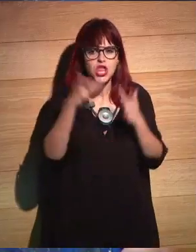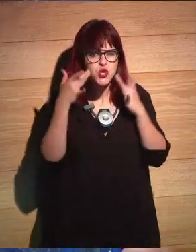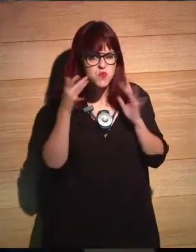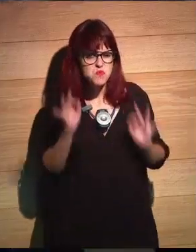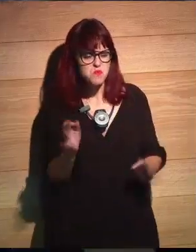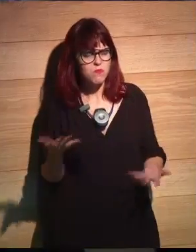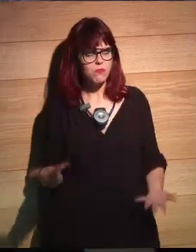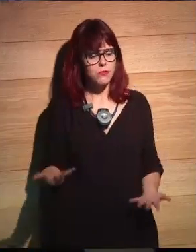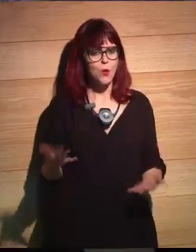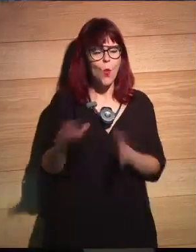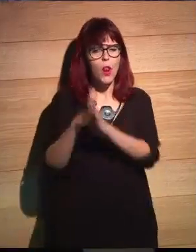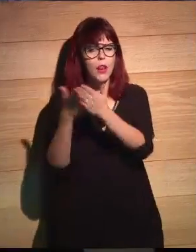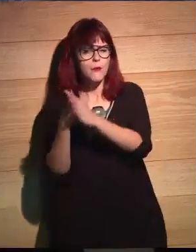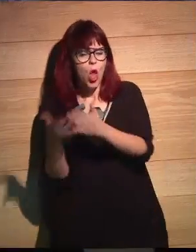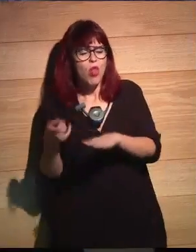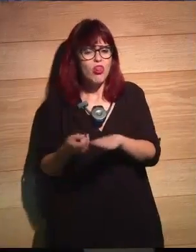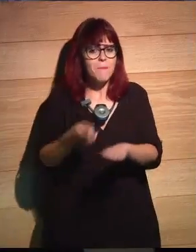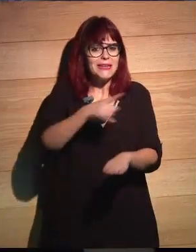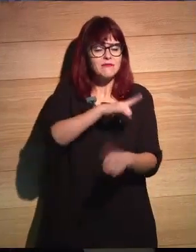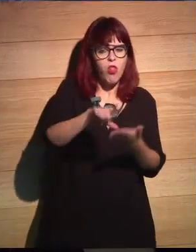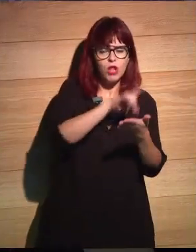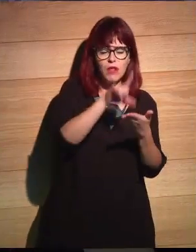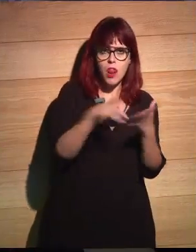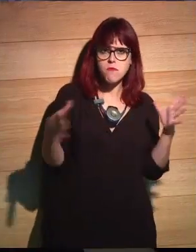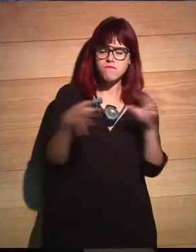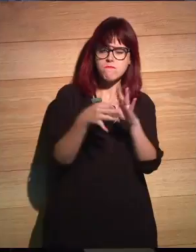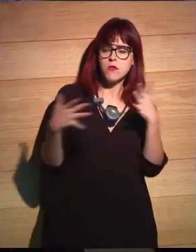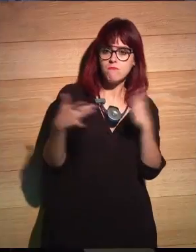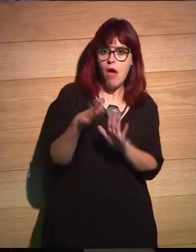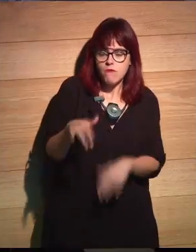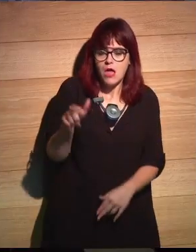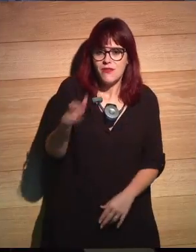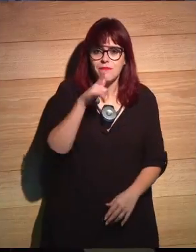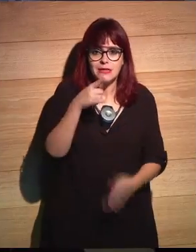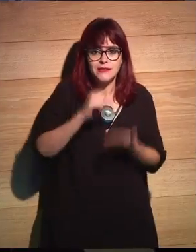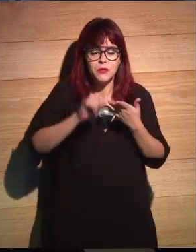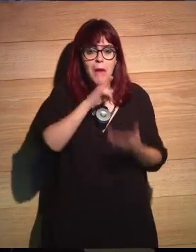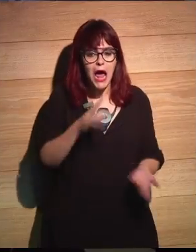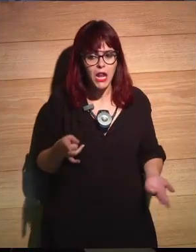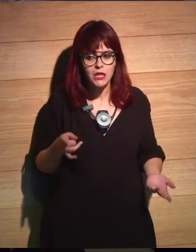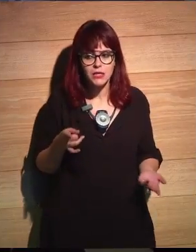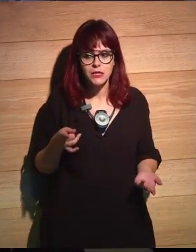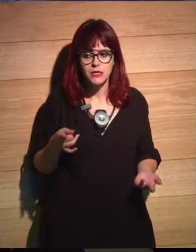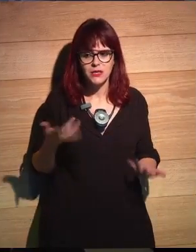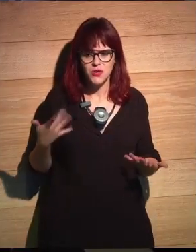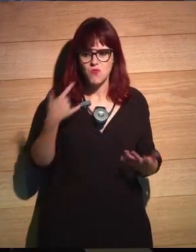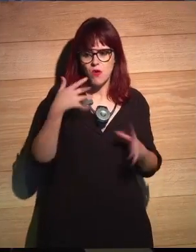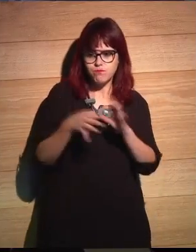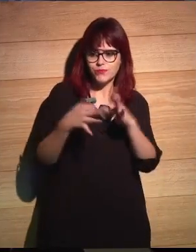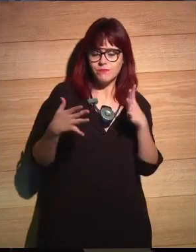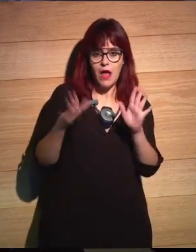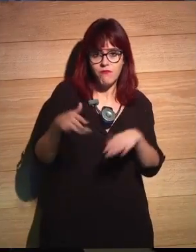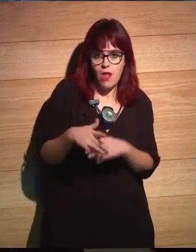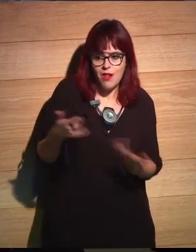too literary, and it was like something despicable. It was like an offense, like an insult to you. It was